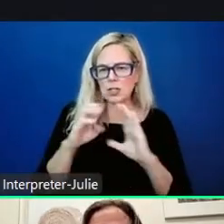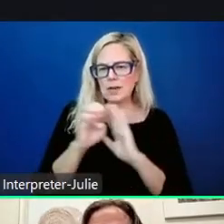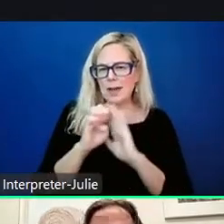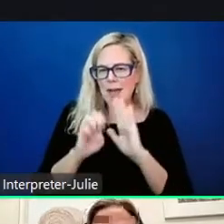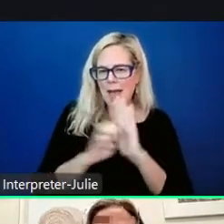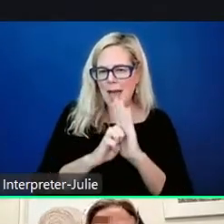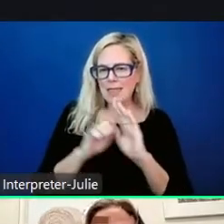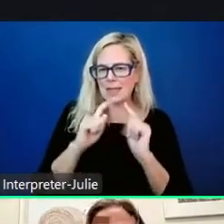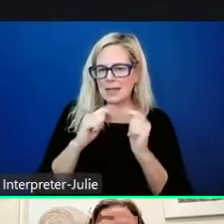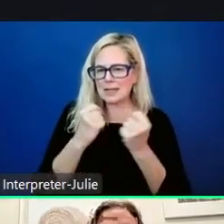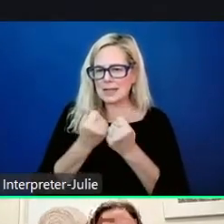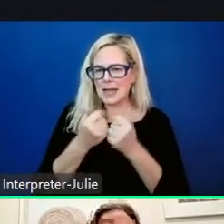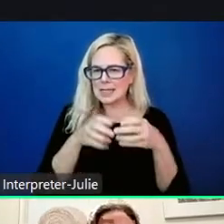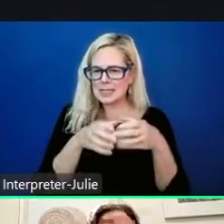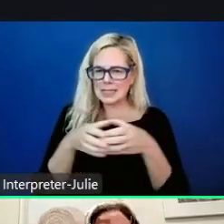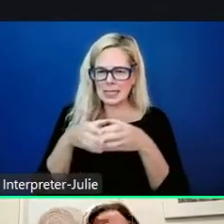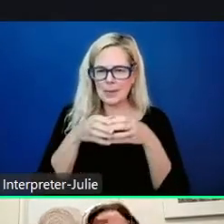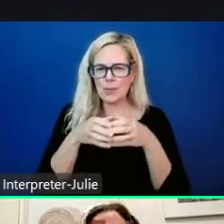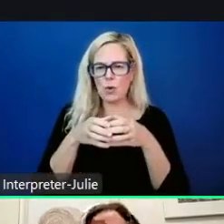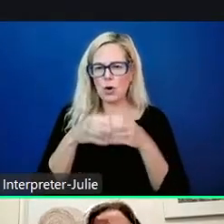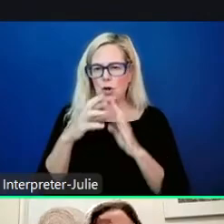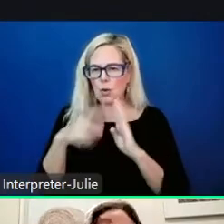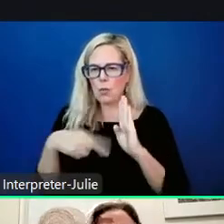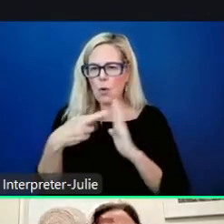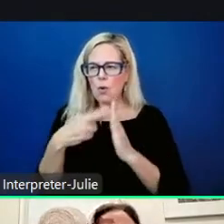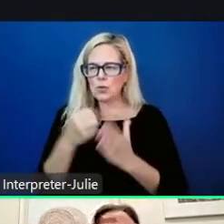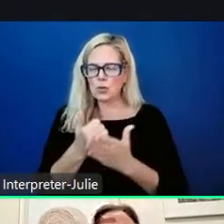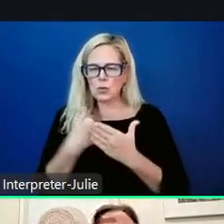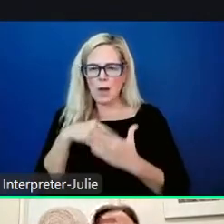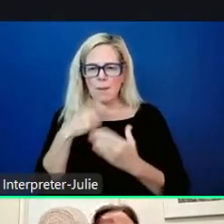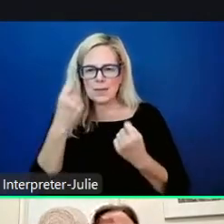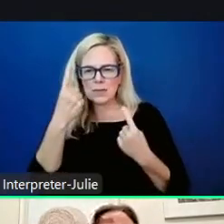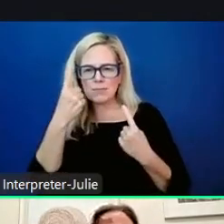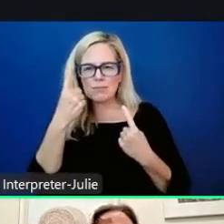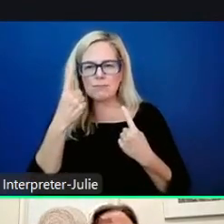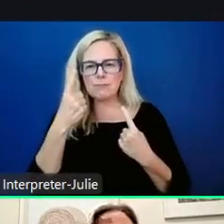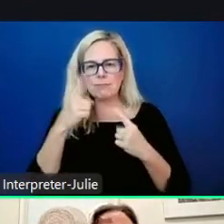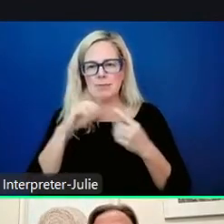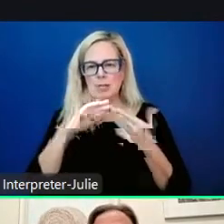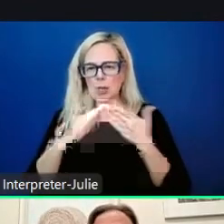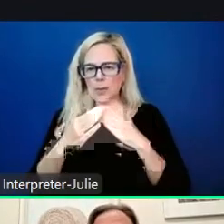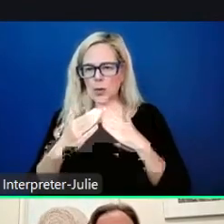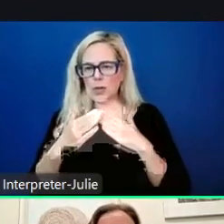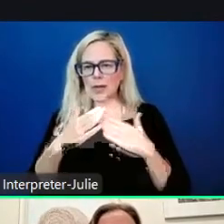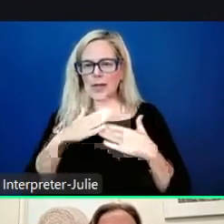to foster awareness, empathy, compassion, and community.